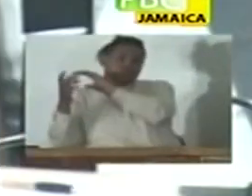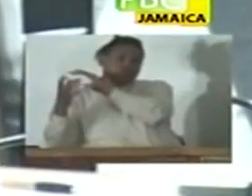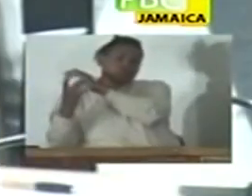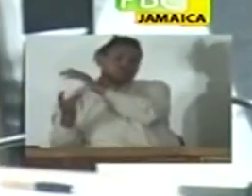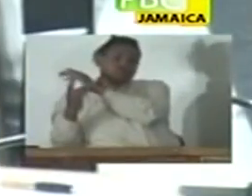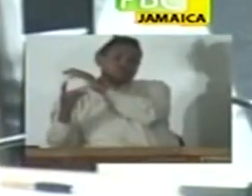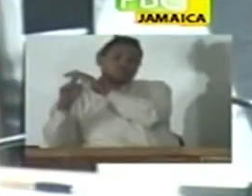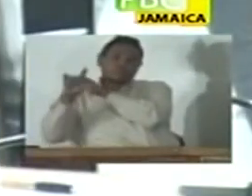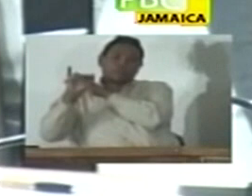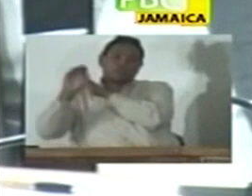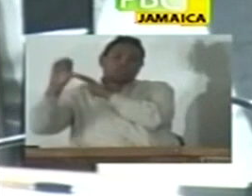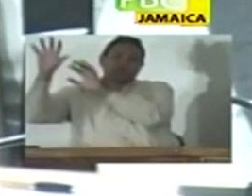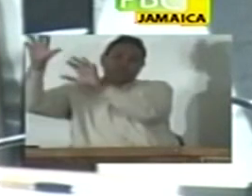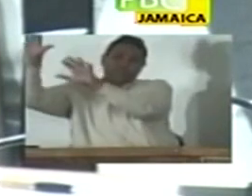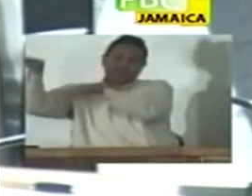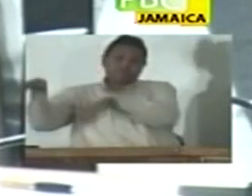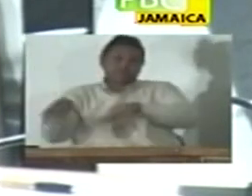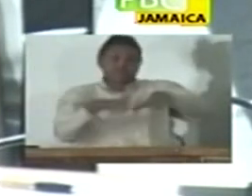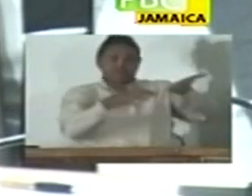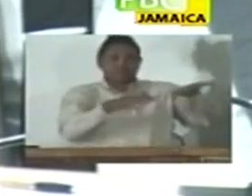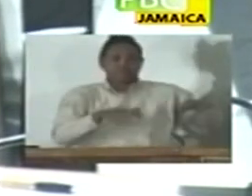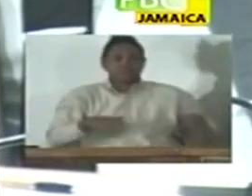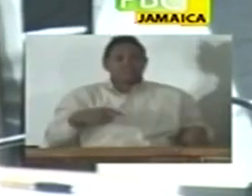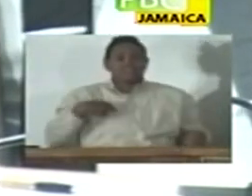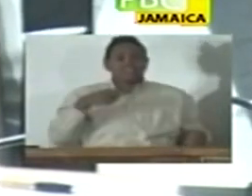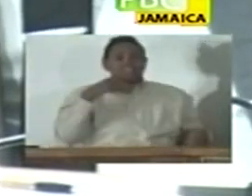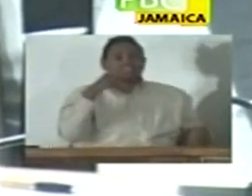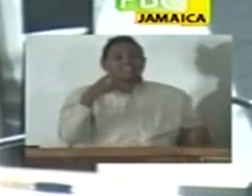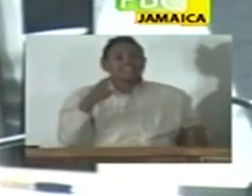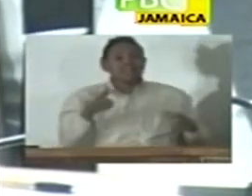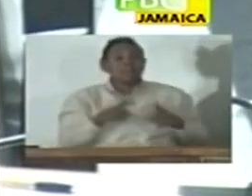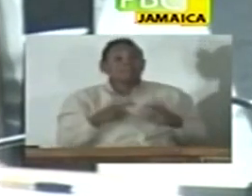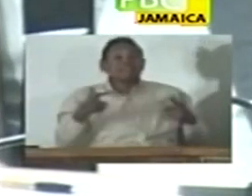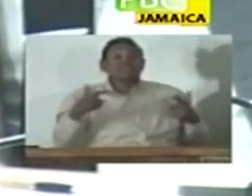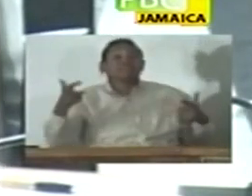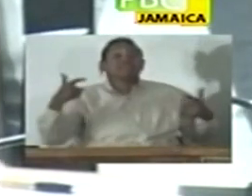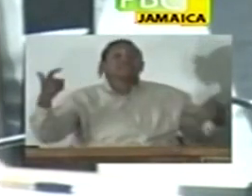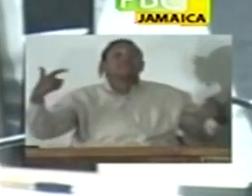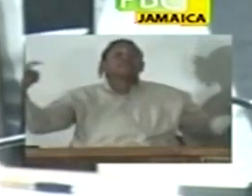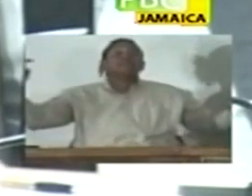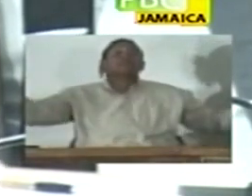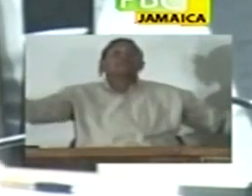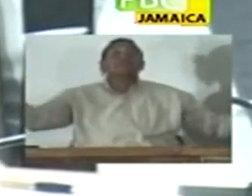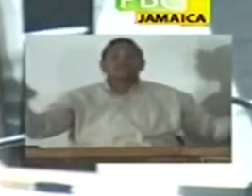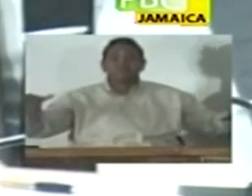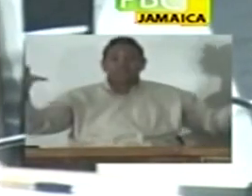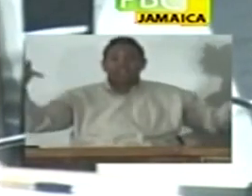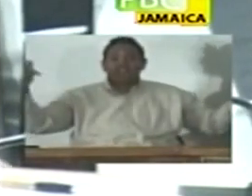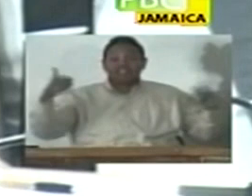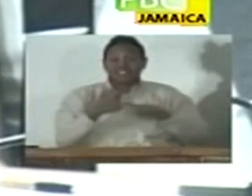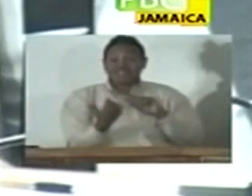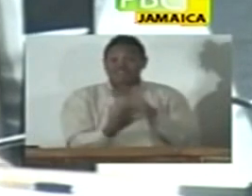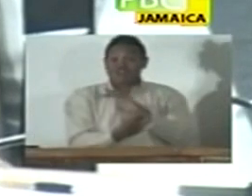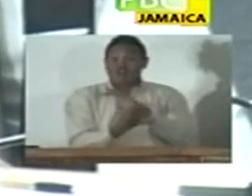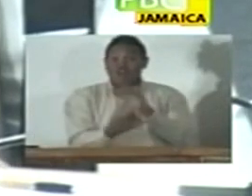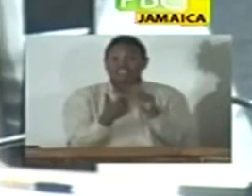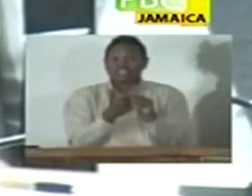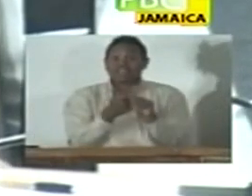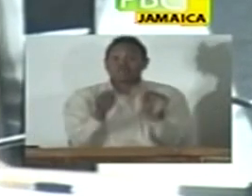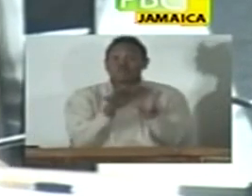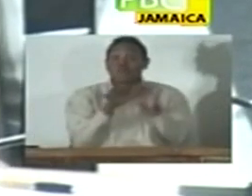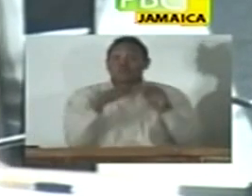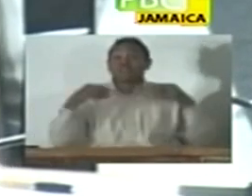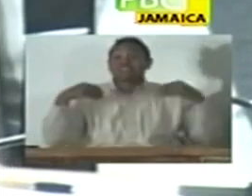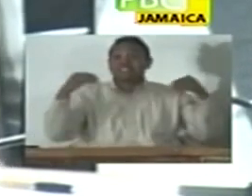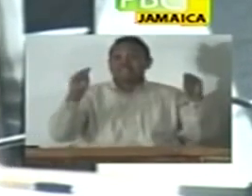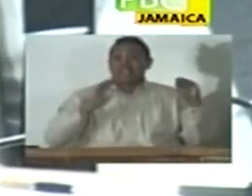all I will say, this is a big, big barrel of oil that was worth selling out our foreign